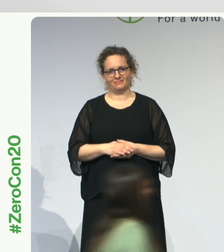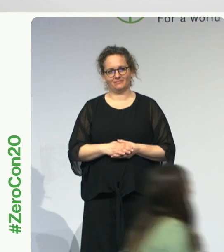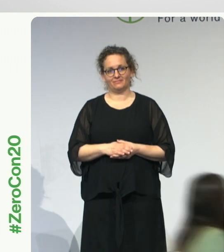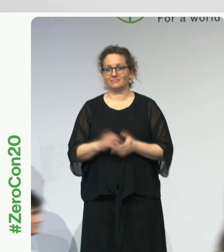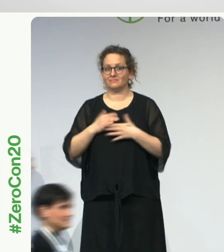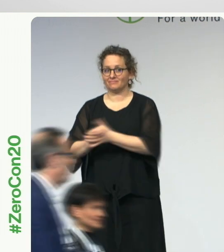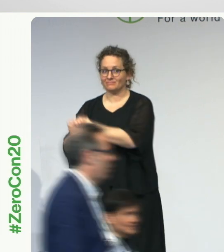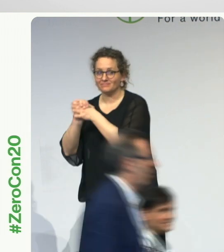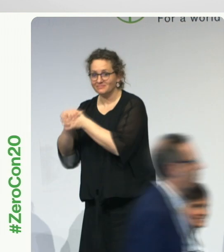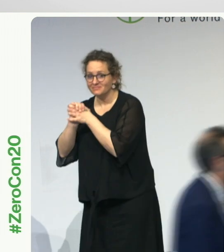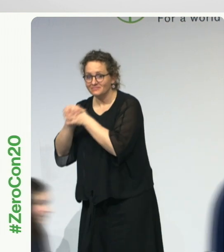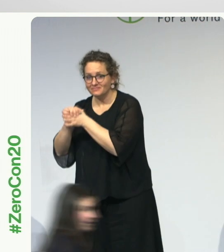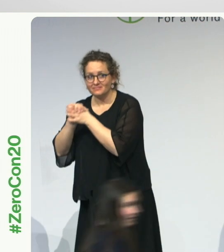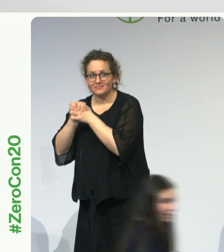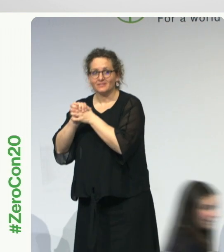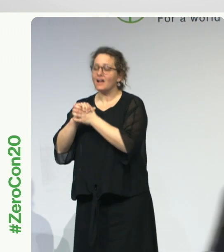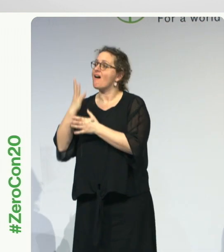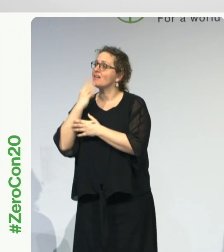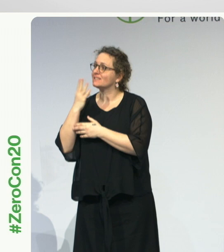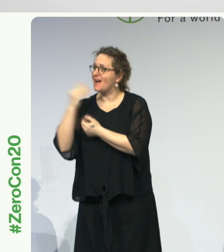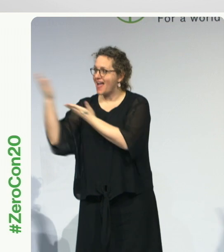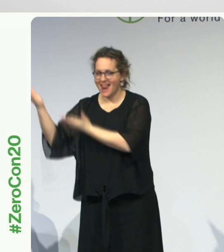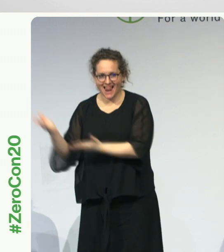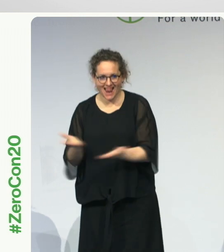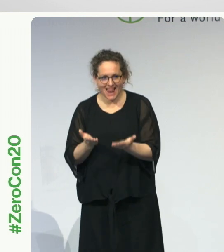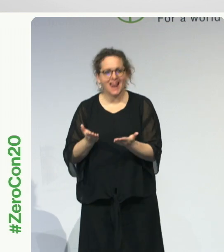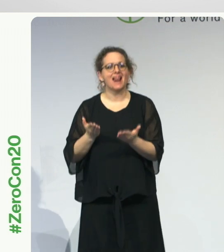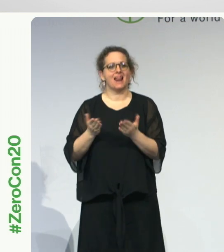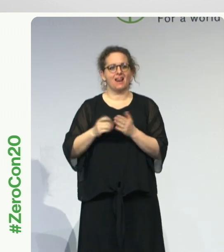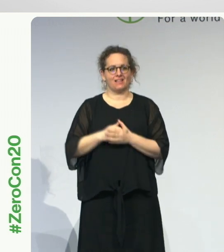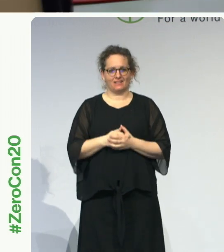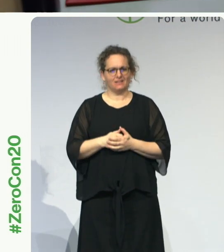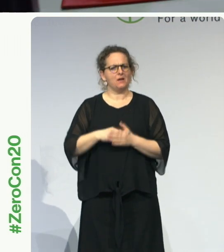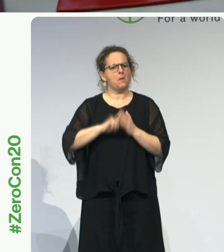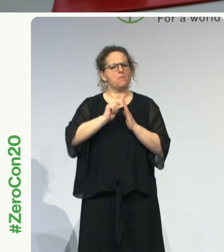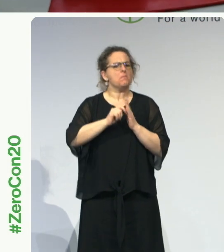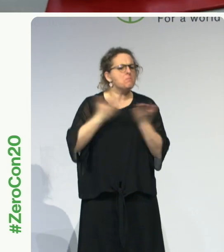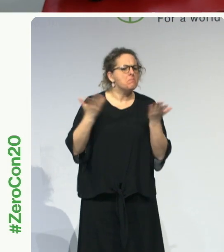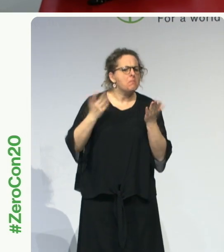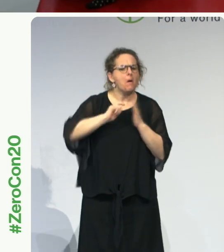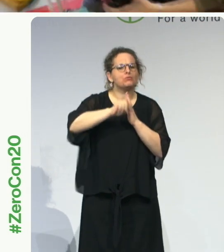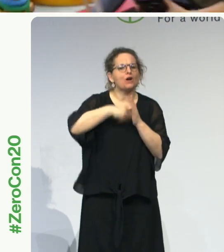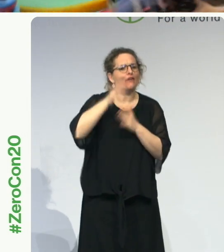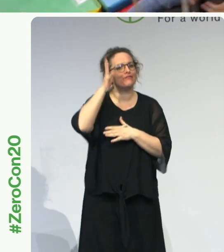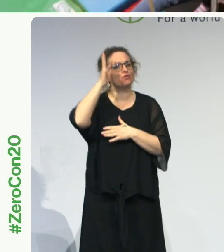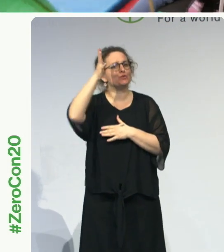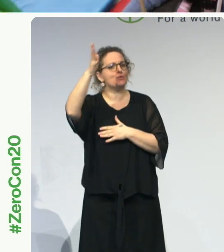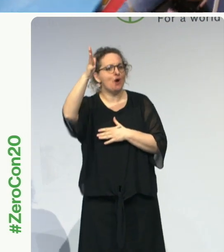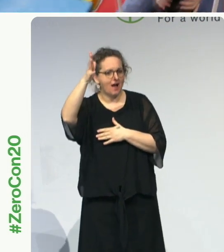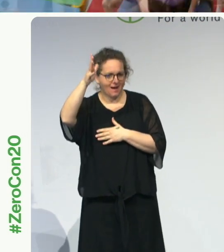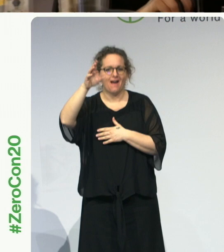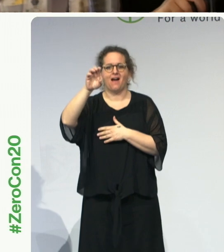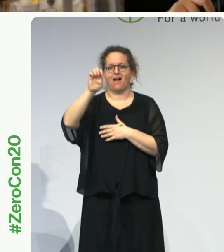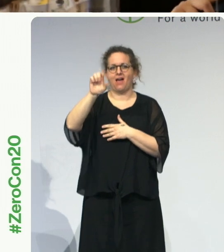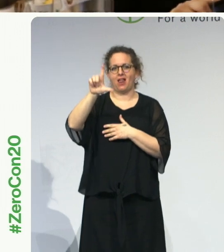Congratulations to Israel Elwin from Israel for the Creating a Future project. This project prepares students between the ages